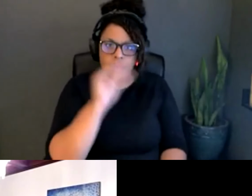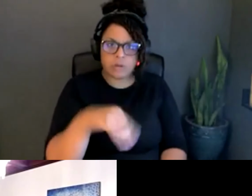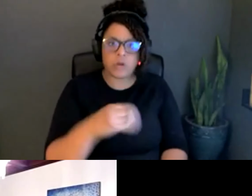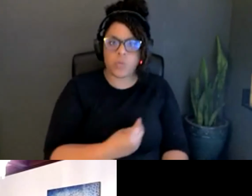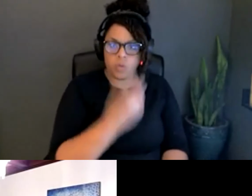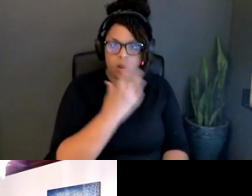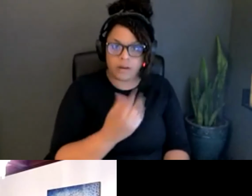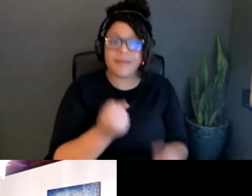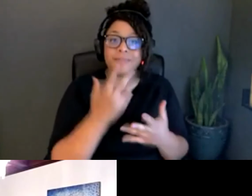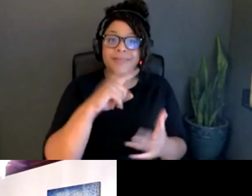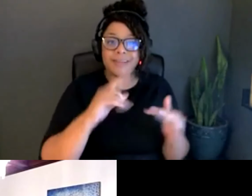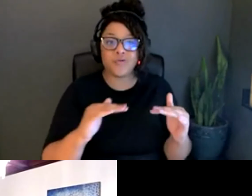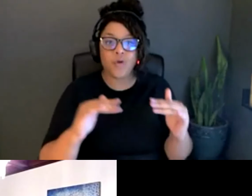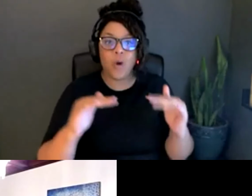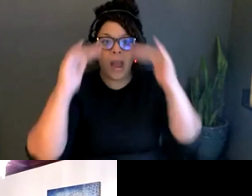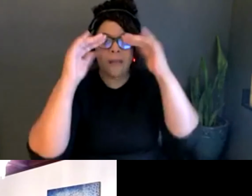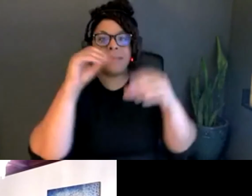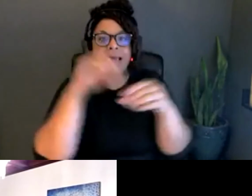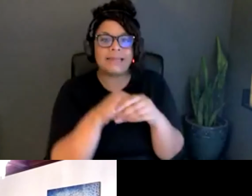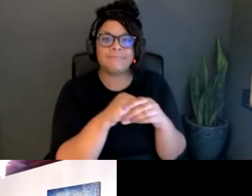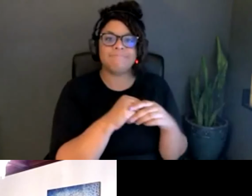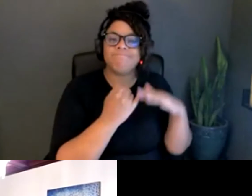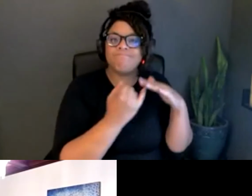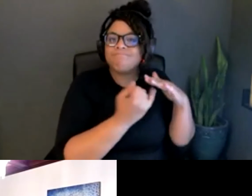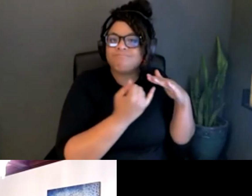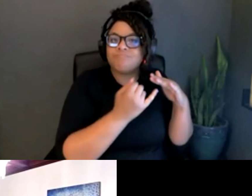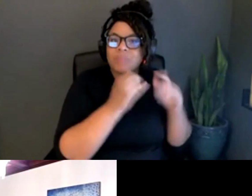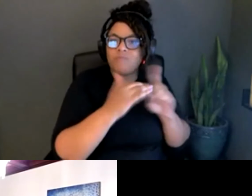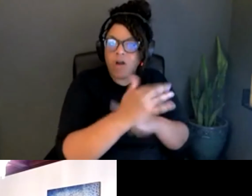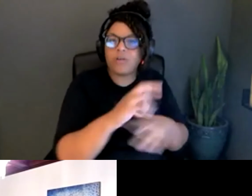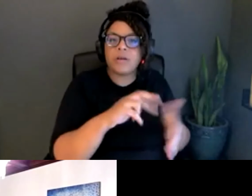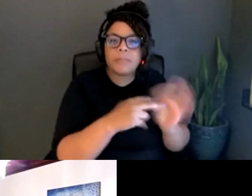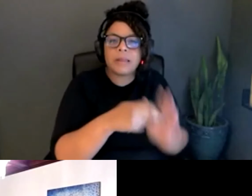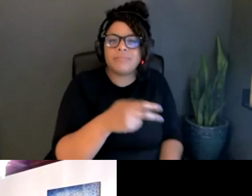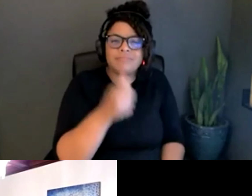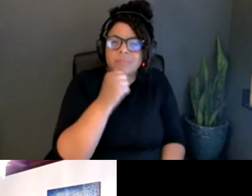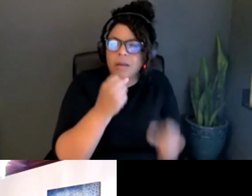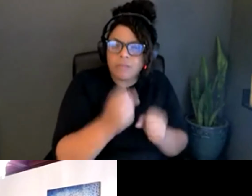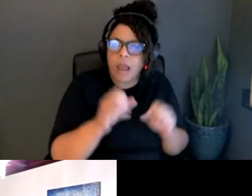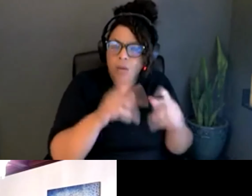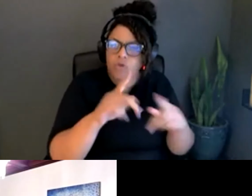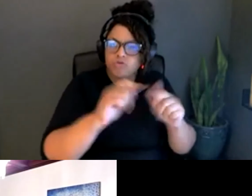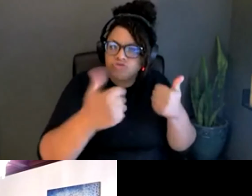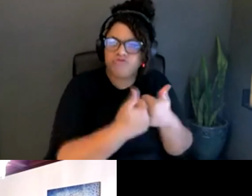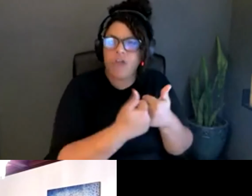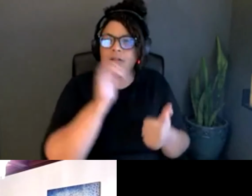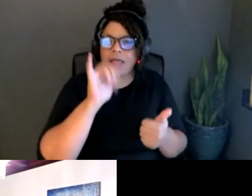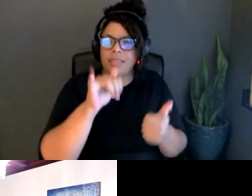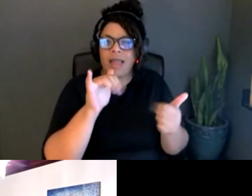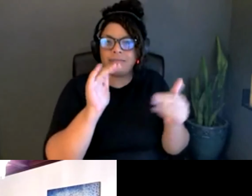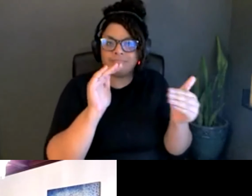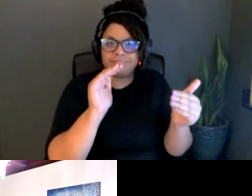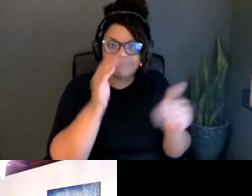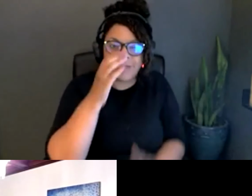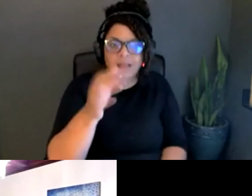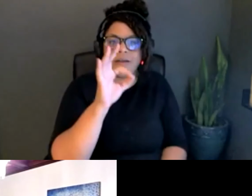grown up in insular environments where they've had little opportunity to challenge notions of racial, ethnic, religious,